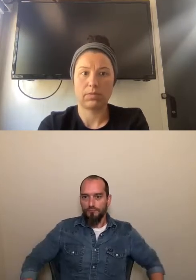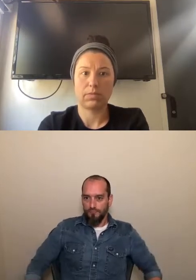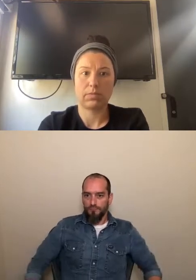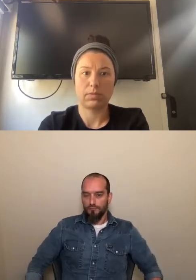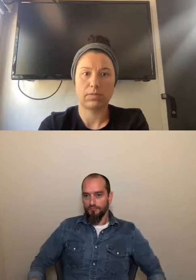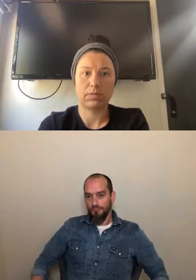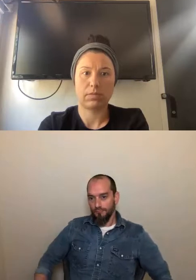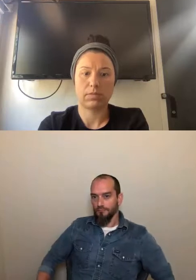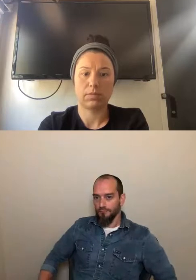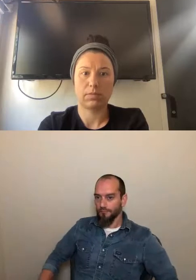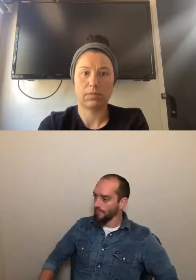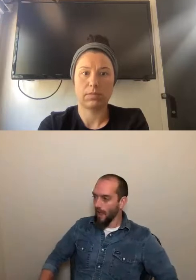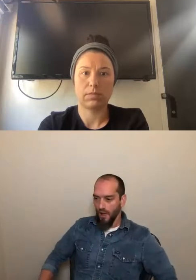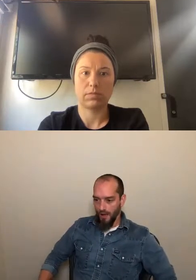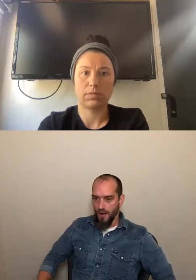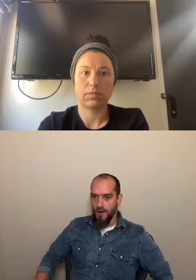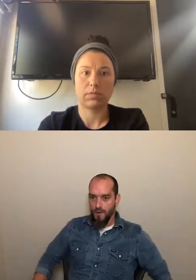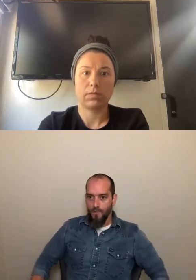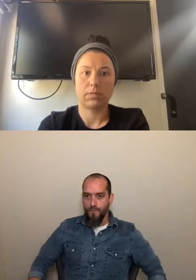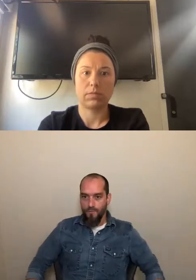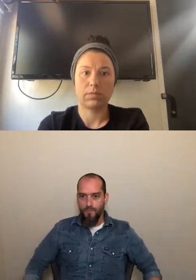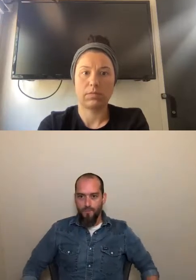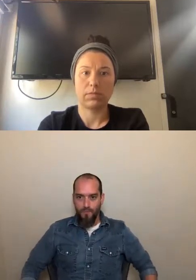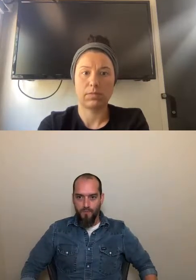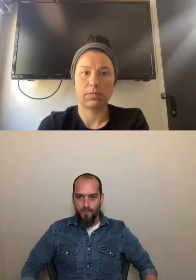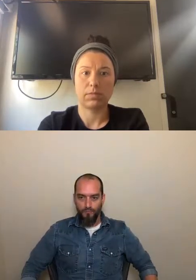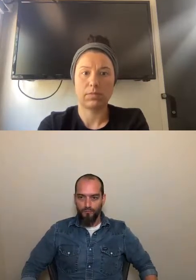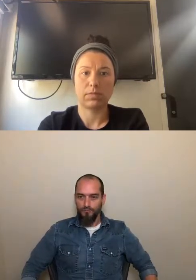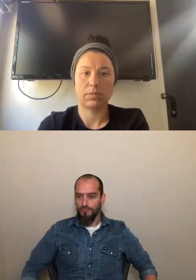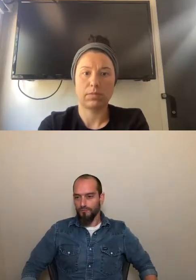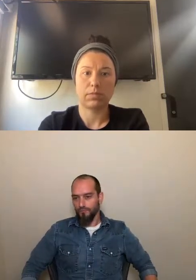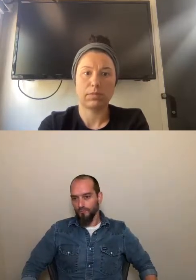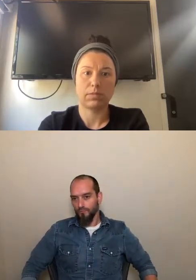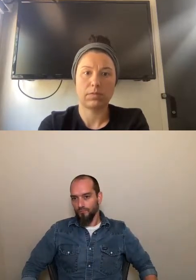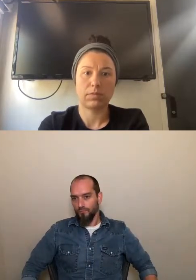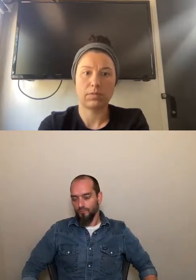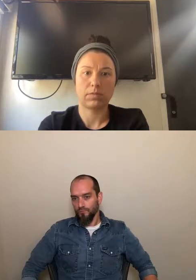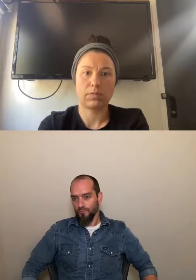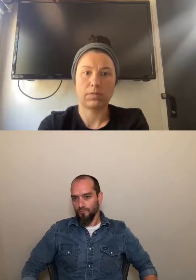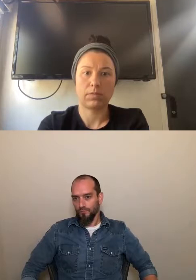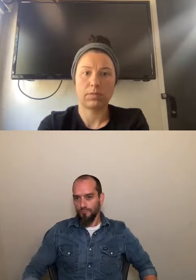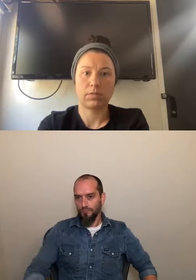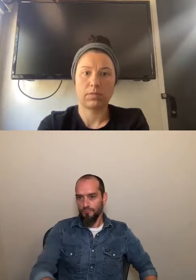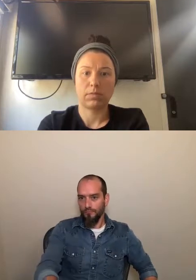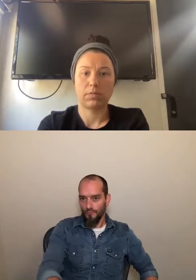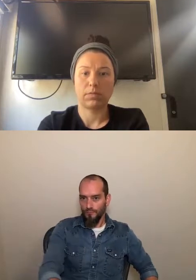thing. But after finding out that doctors were actually blocking this out and